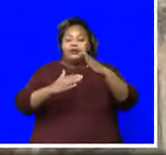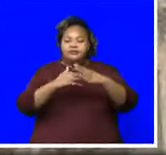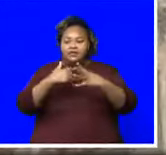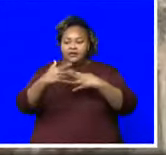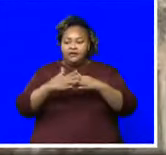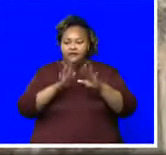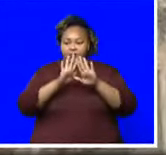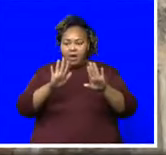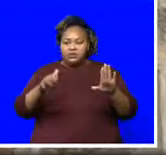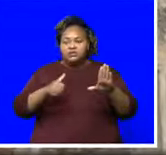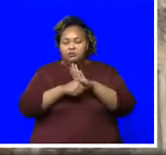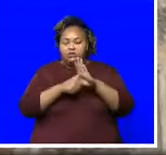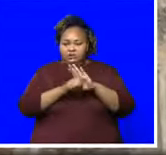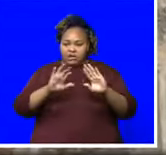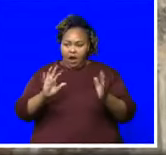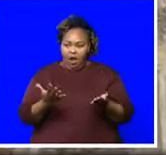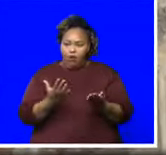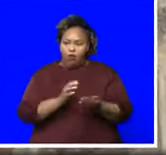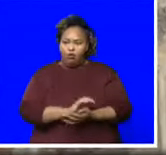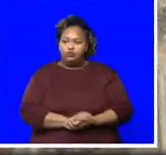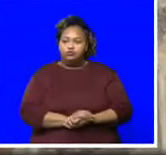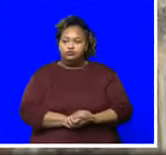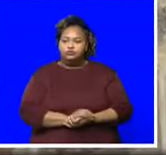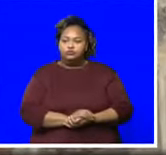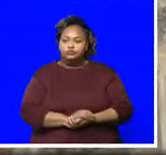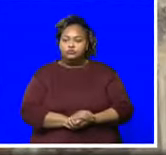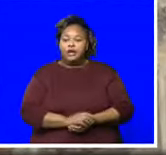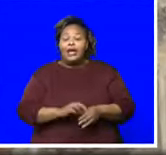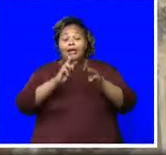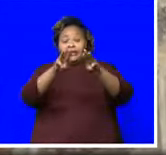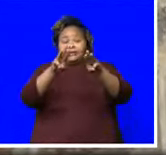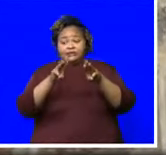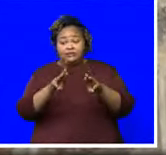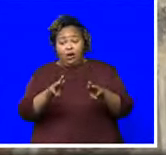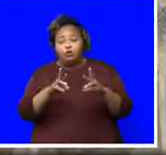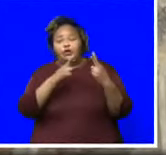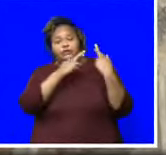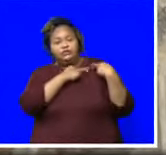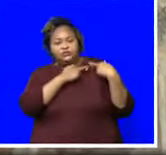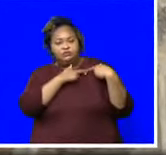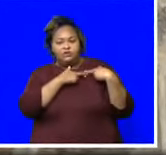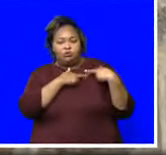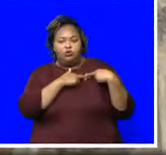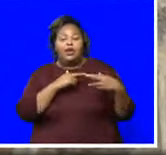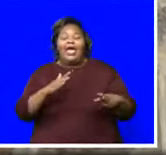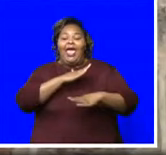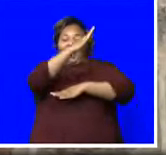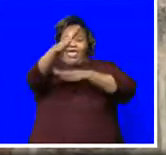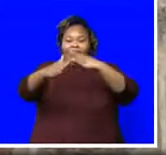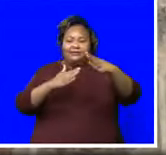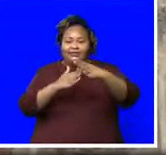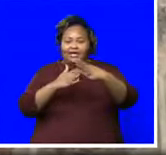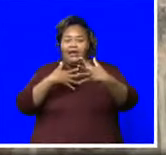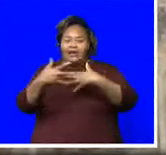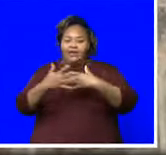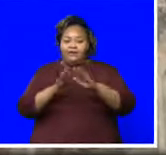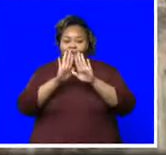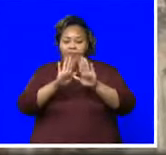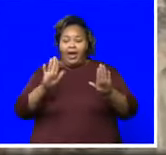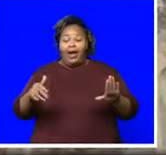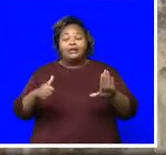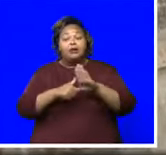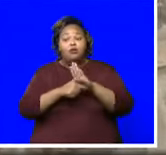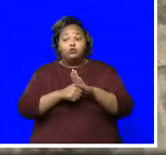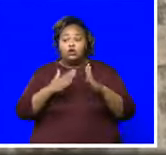nemadolobha ateke tindzawo tindzaba tawo lokusho ukuthi pheceleti telling their story. And kungileto tindzaba leti bese